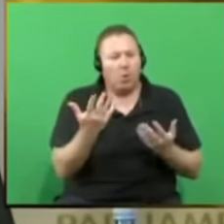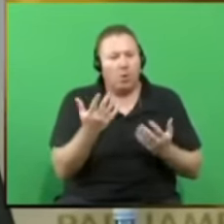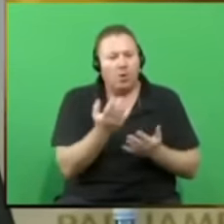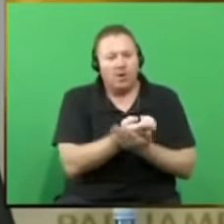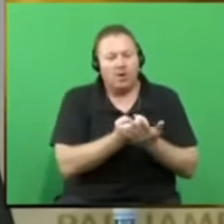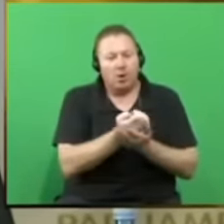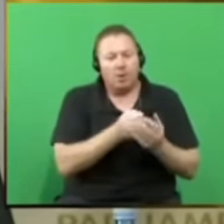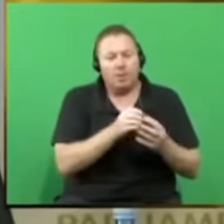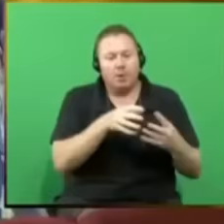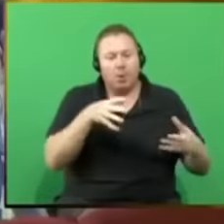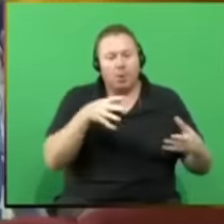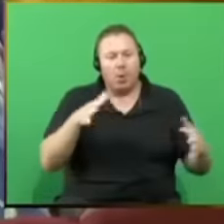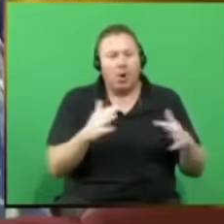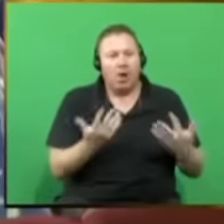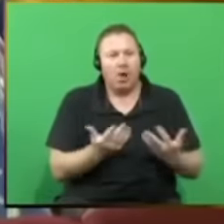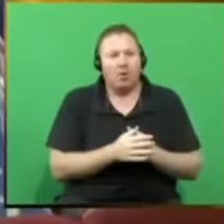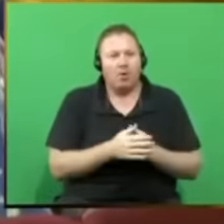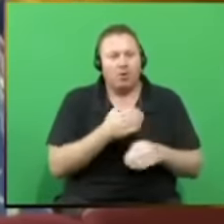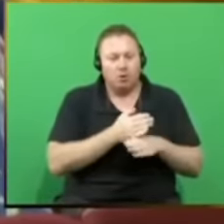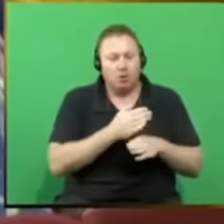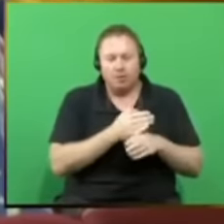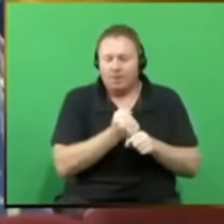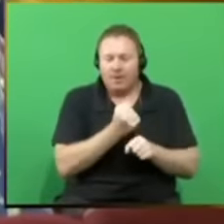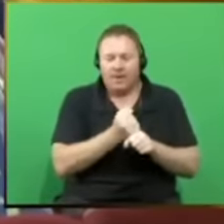economy and create jobs.